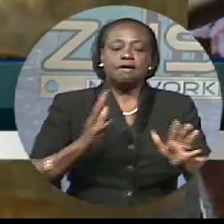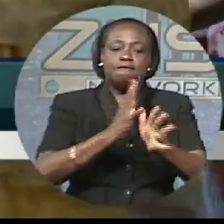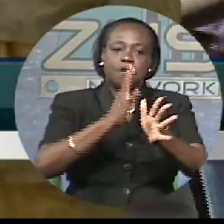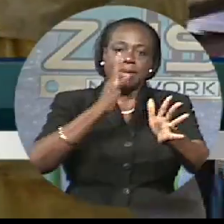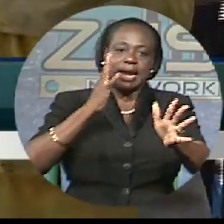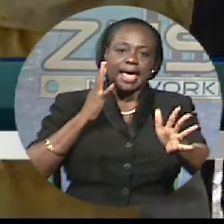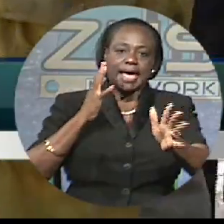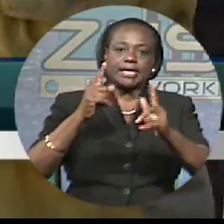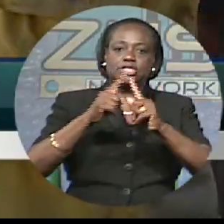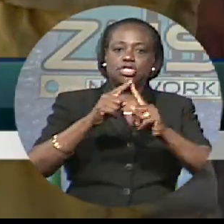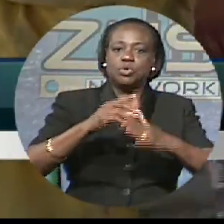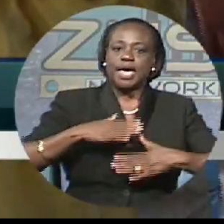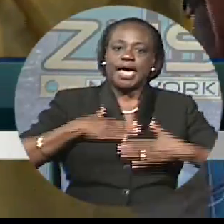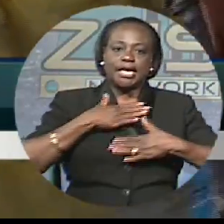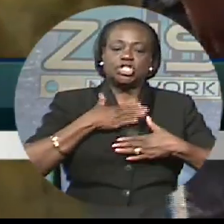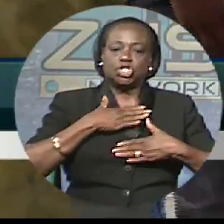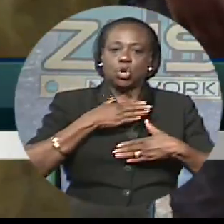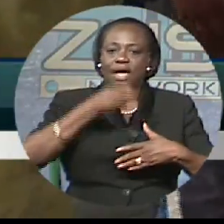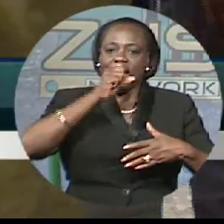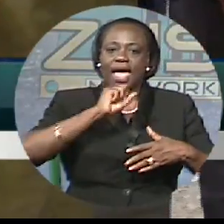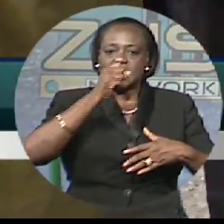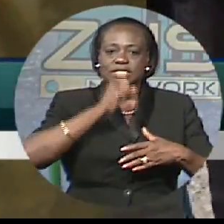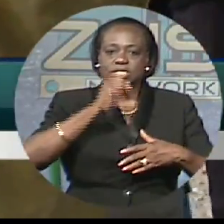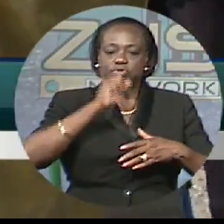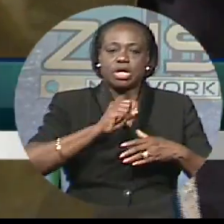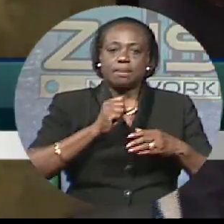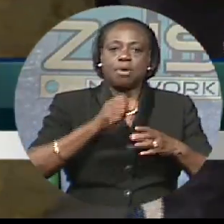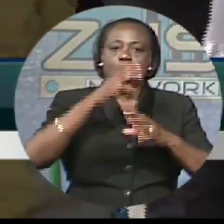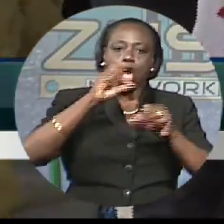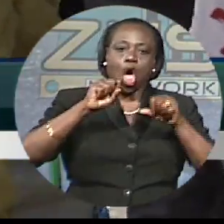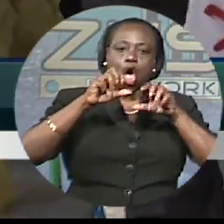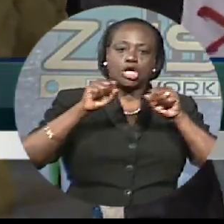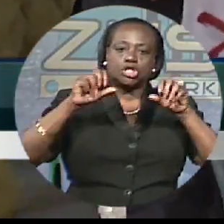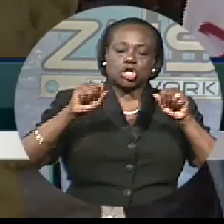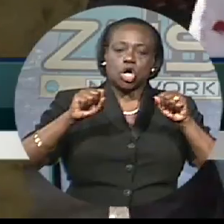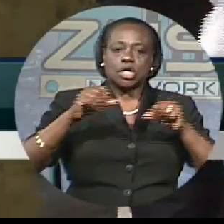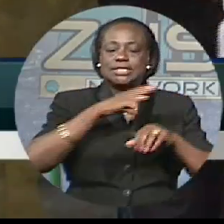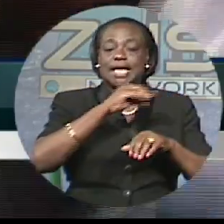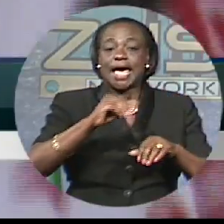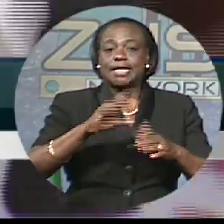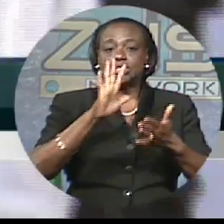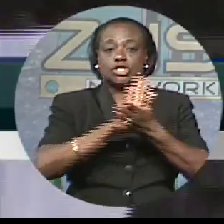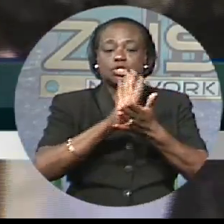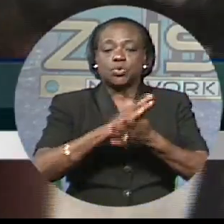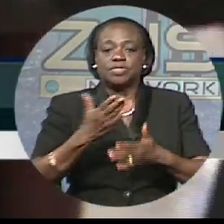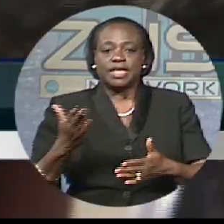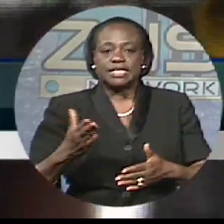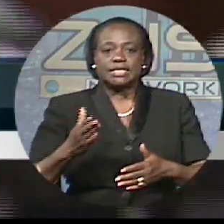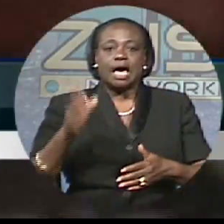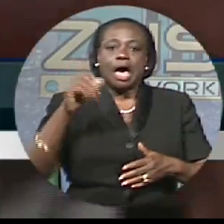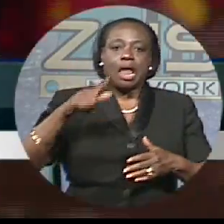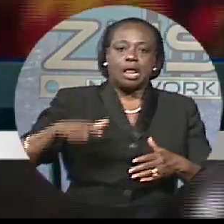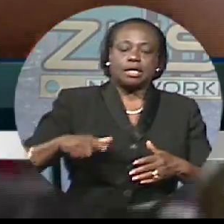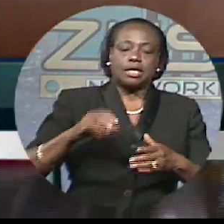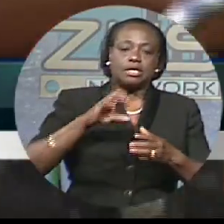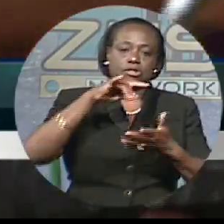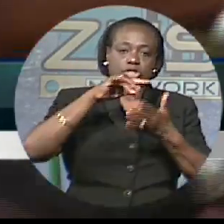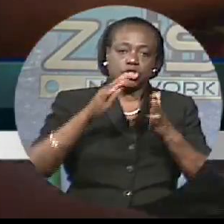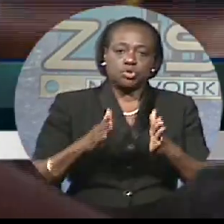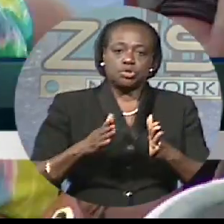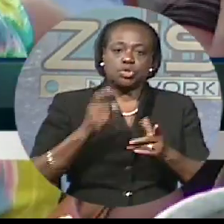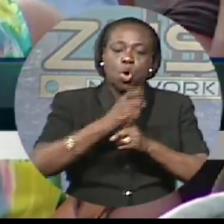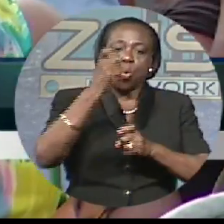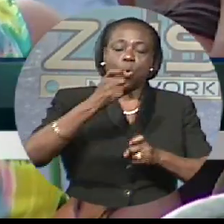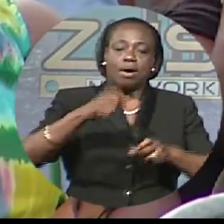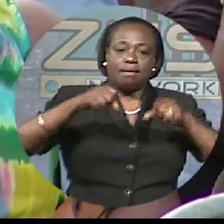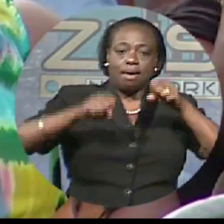dogs, snow cones, and received backpacks and other school supplies. Two lucky students even won a bicycle. Besides that, the students and their